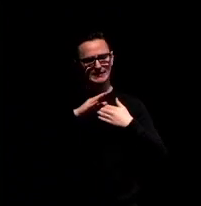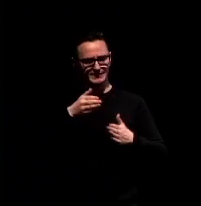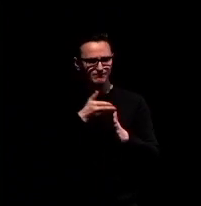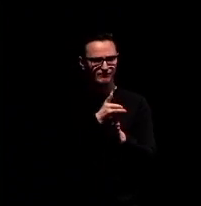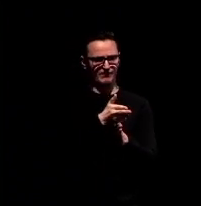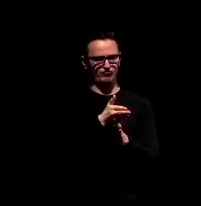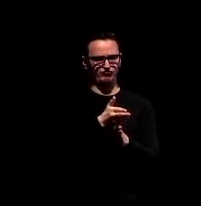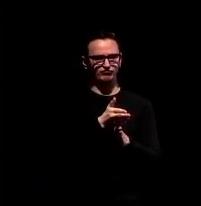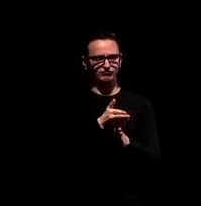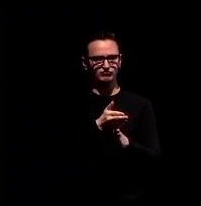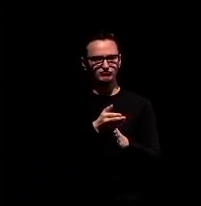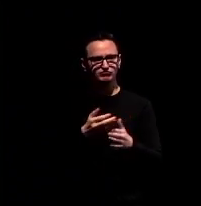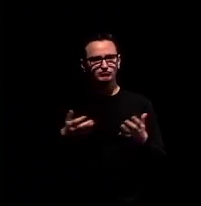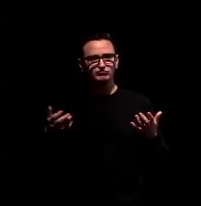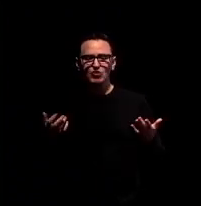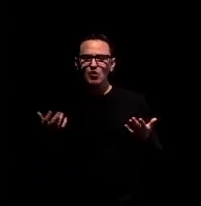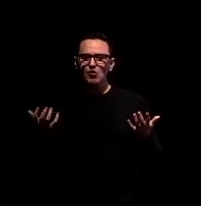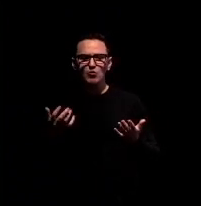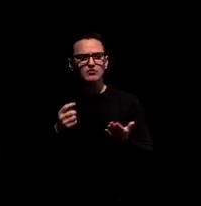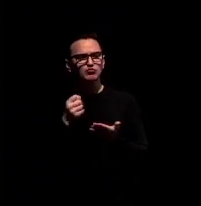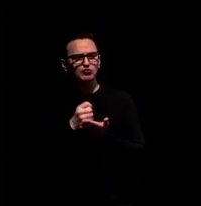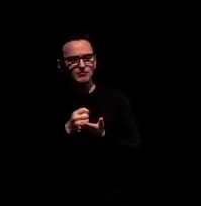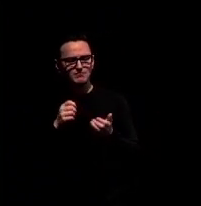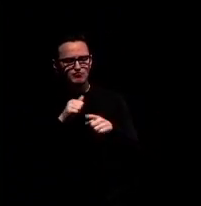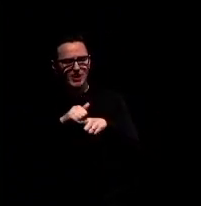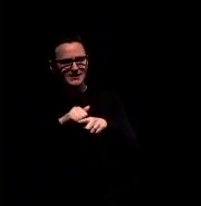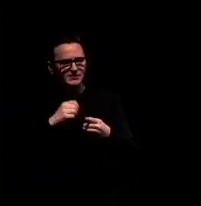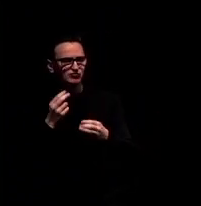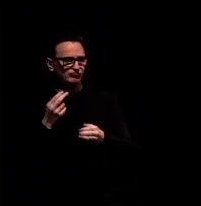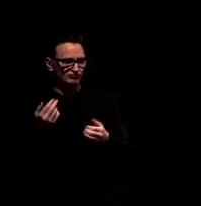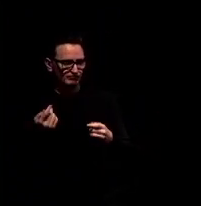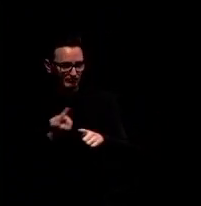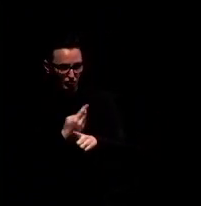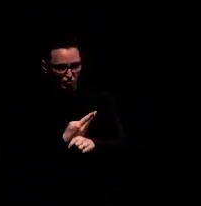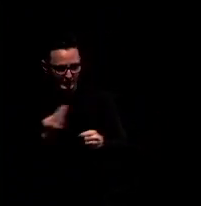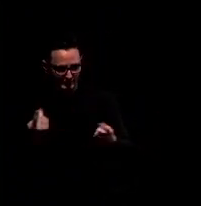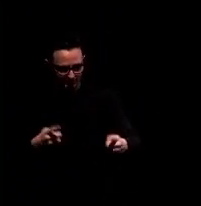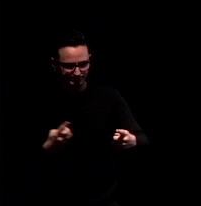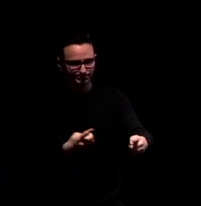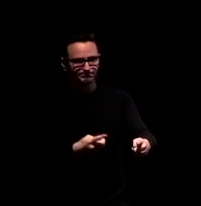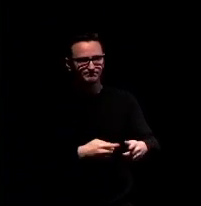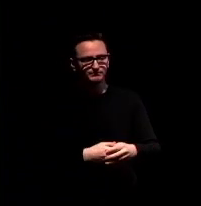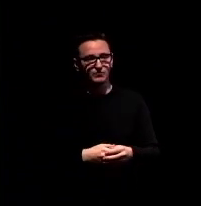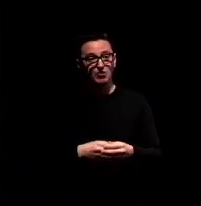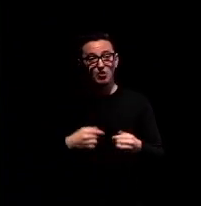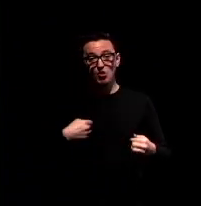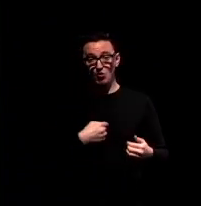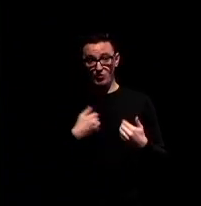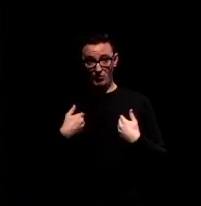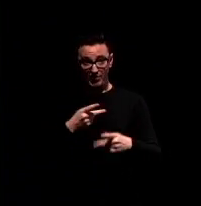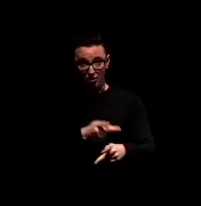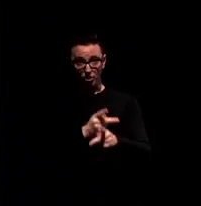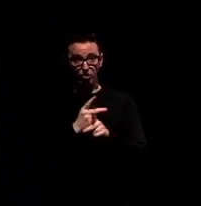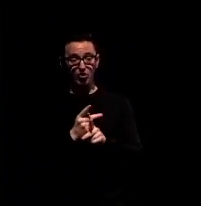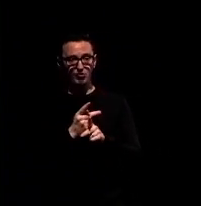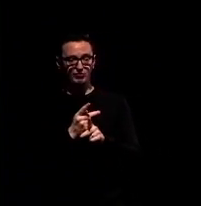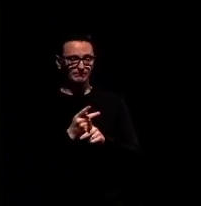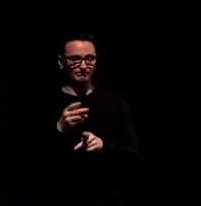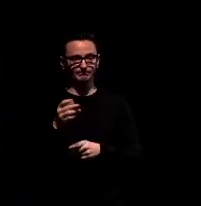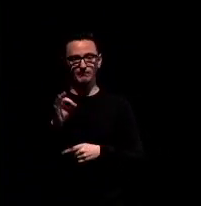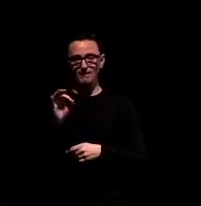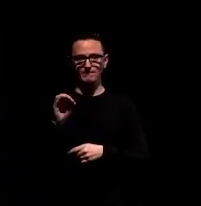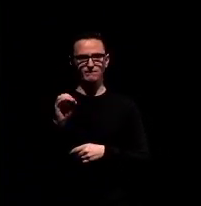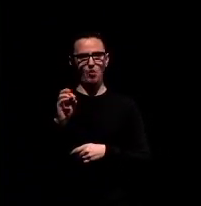treatment practices, to also make it better for folks? We made sure that the loan forgiveness program for healthcare professionals now includes not